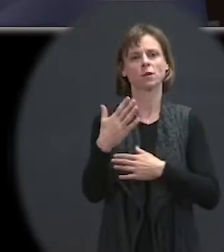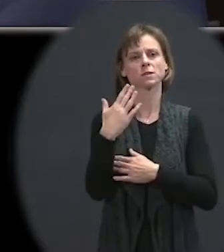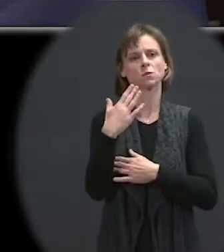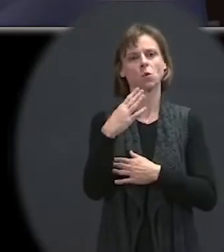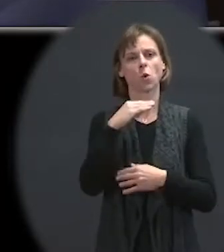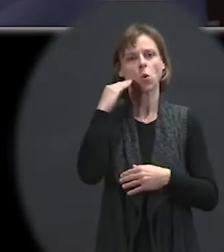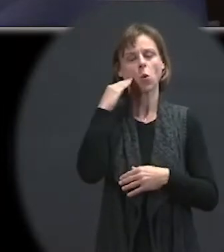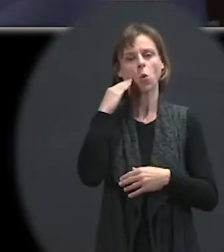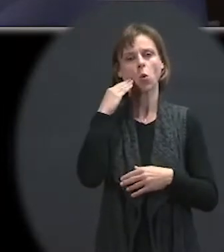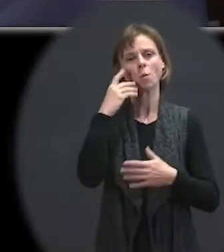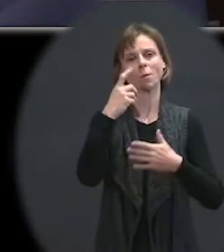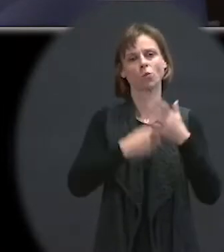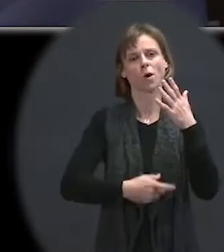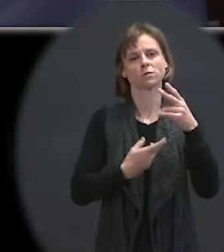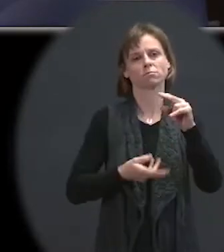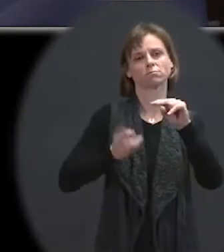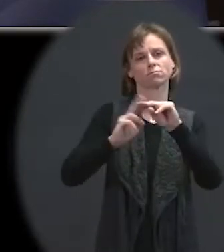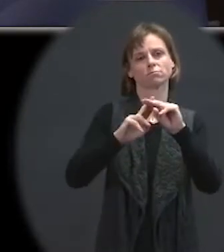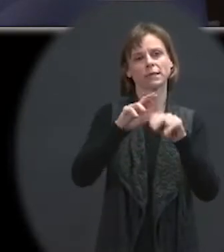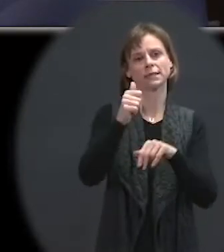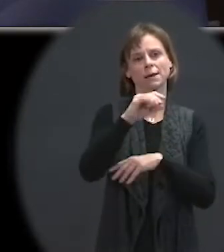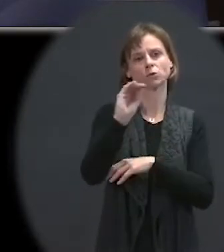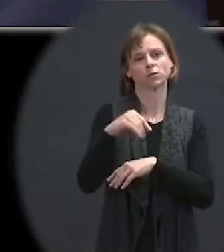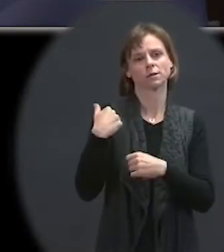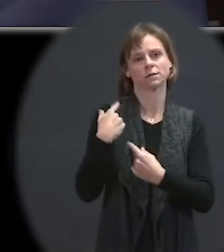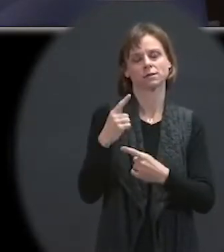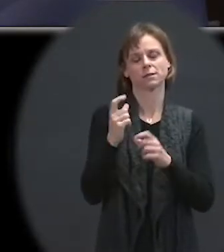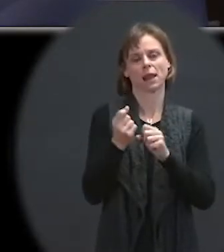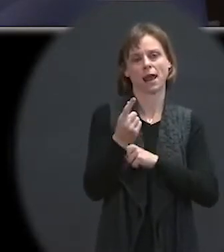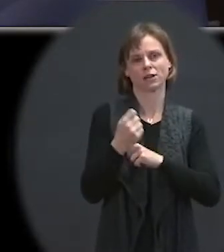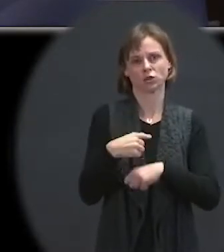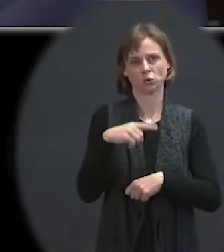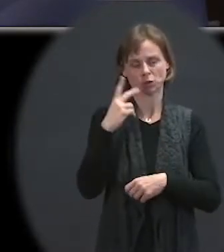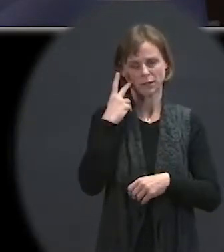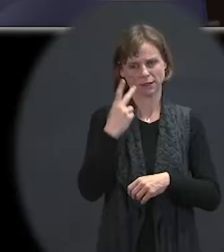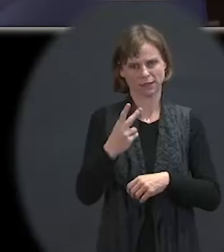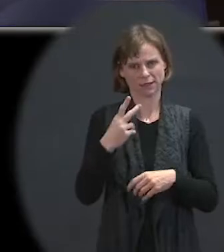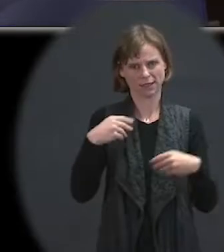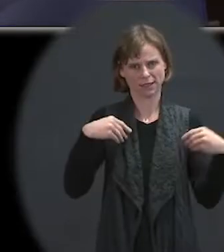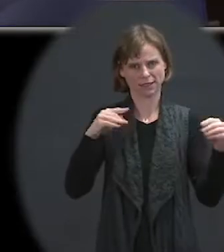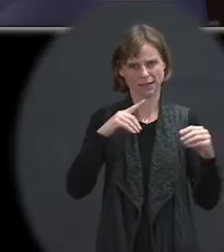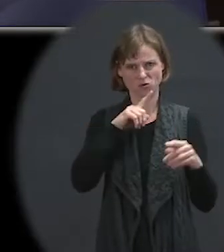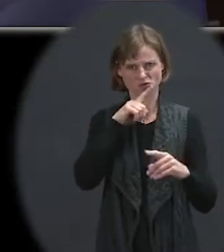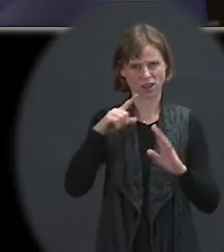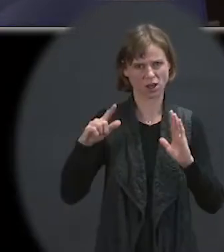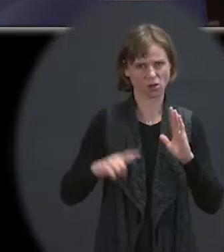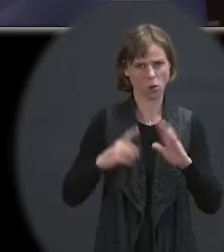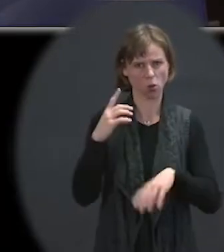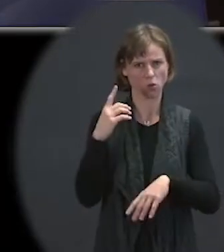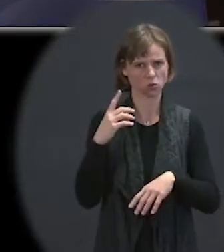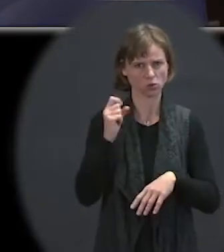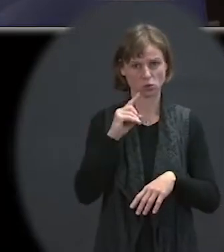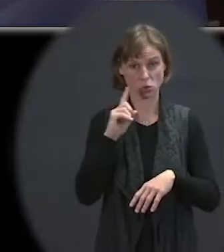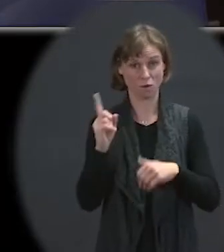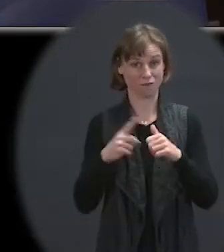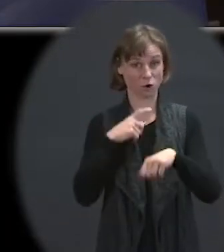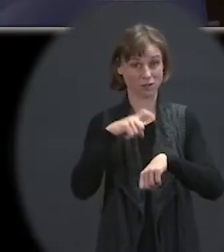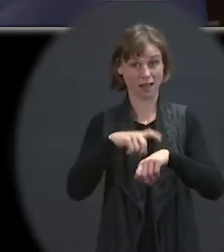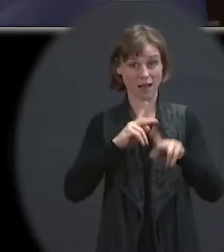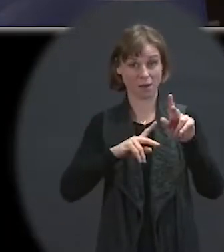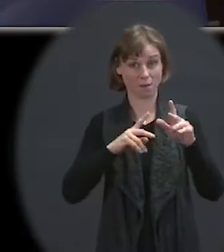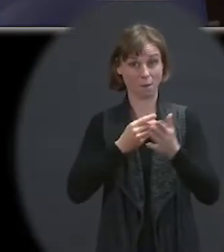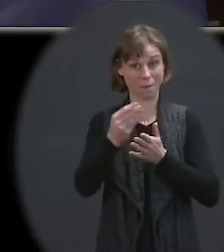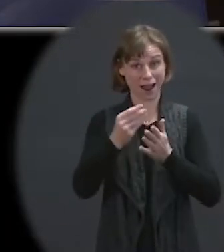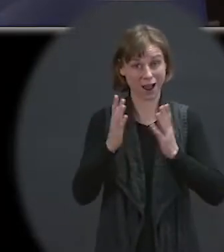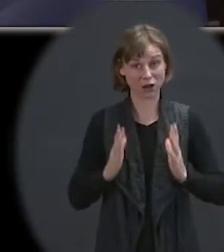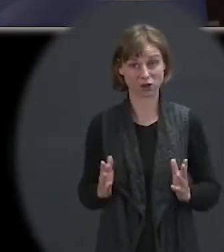the past year. We've seen inventories of homes for sale at record lows, and that means first-time buyers aren't able to make the step into housing